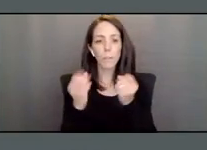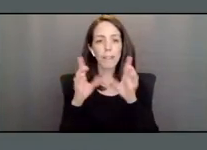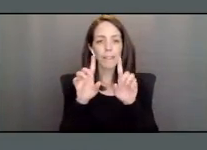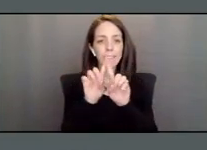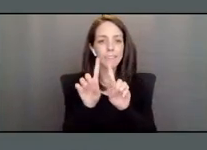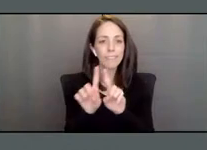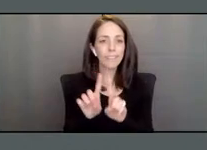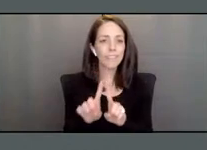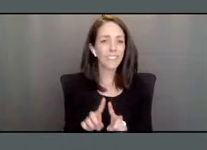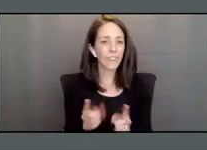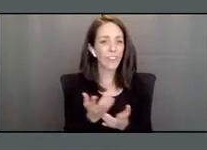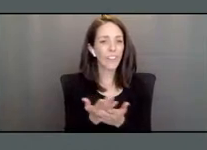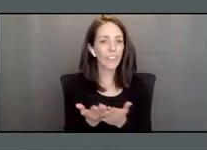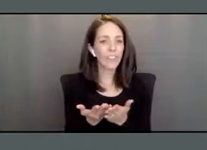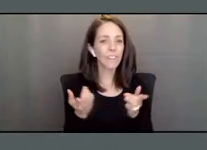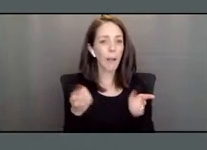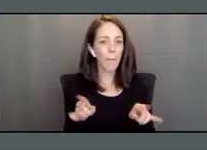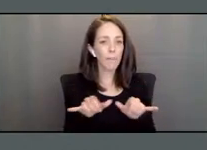Thank you.